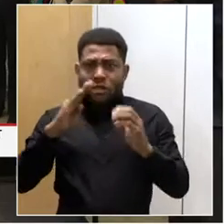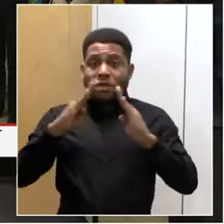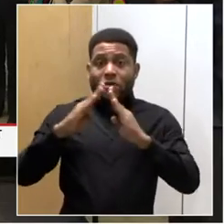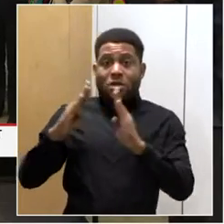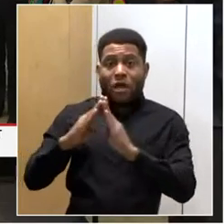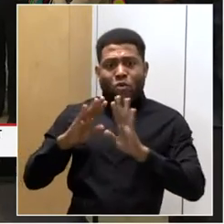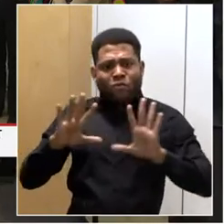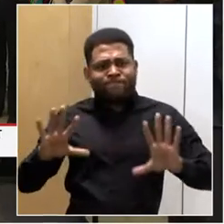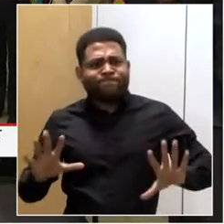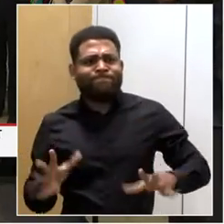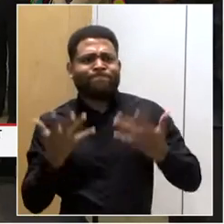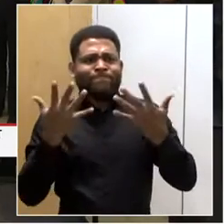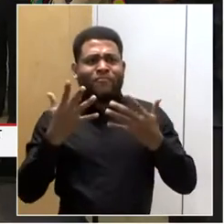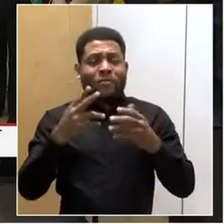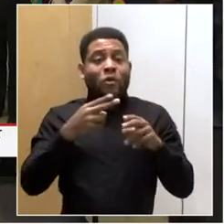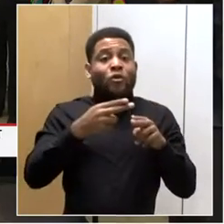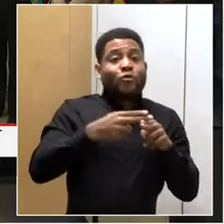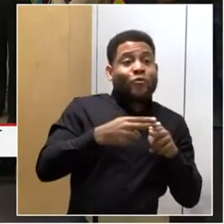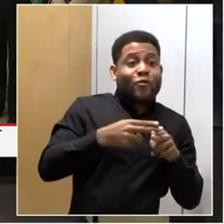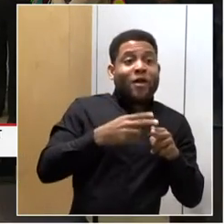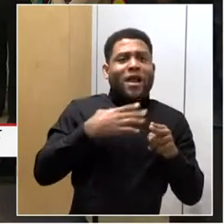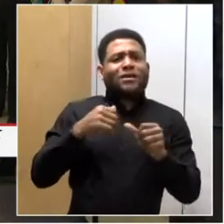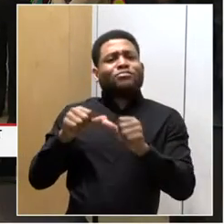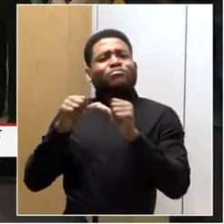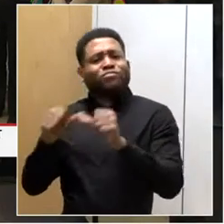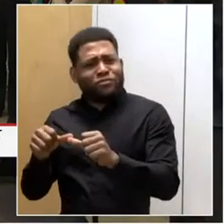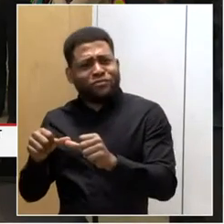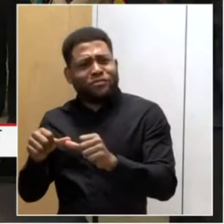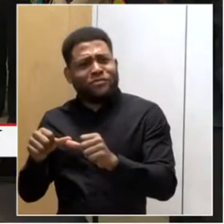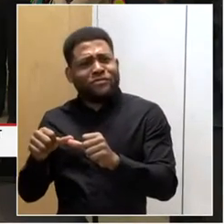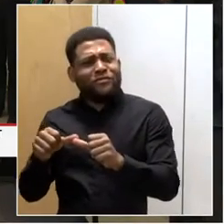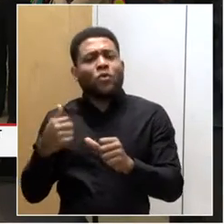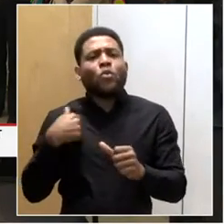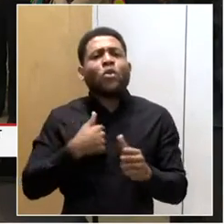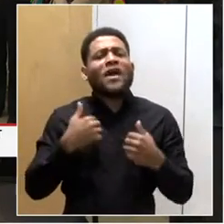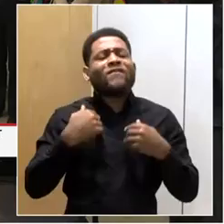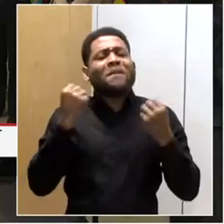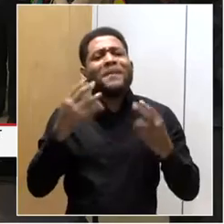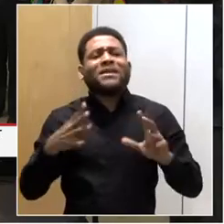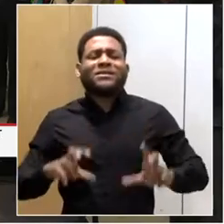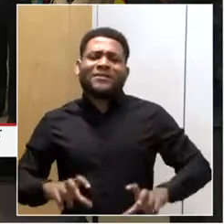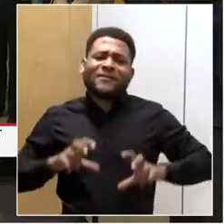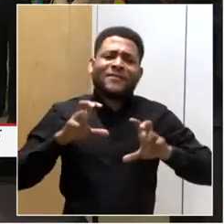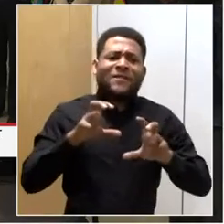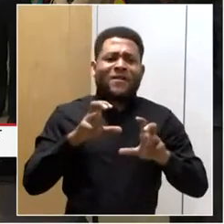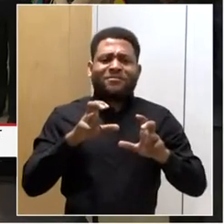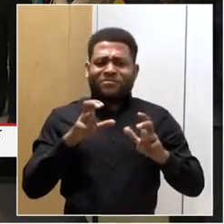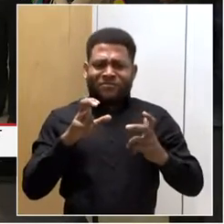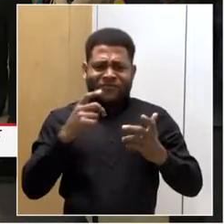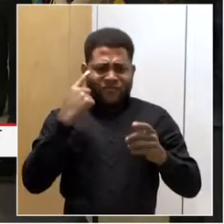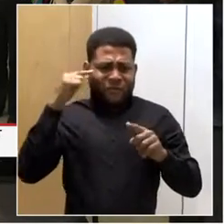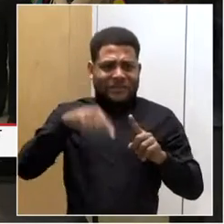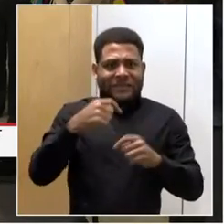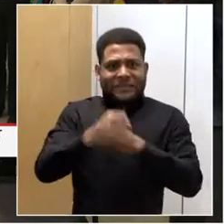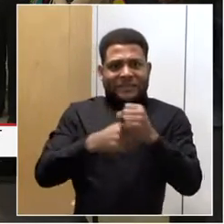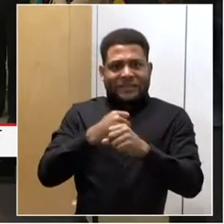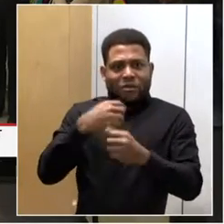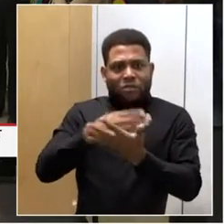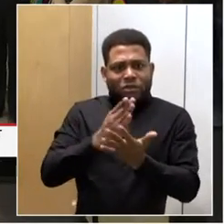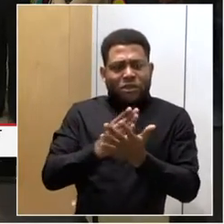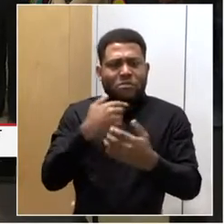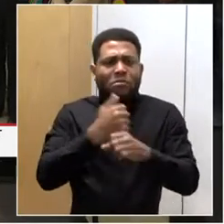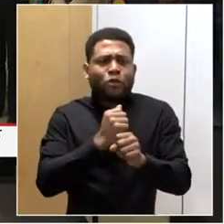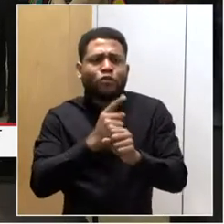long term. And we have major investments that we're proposing in this year's budget so that we can position downtown to